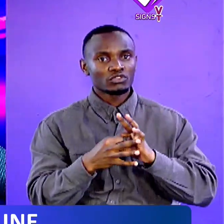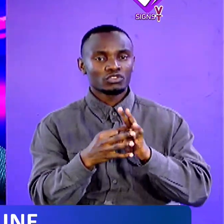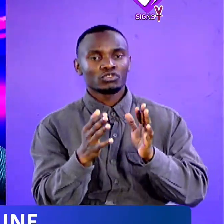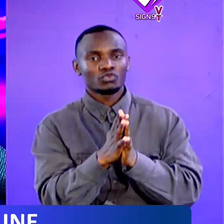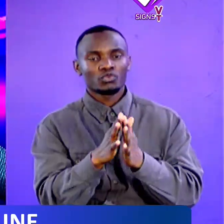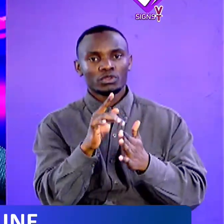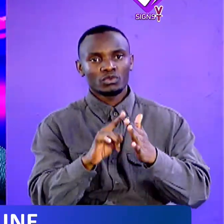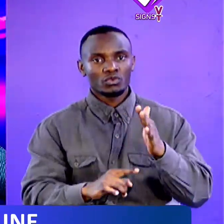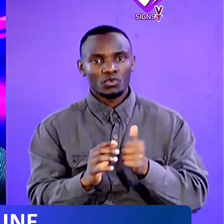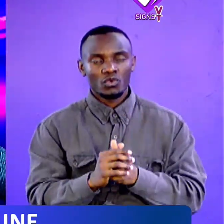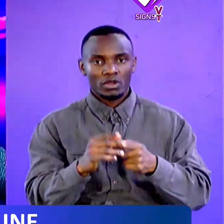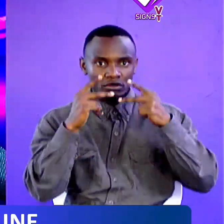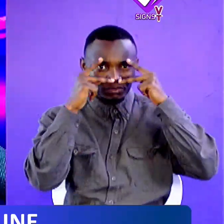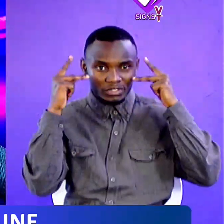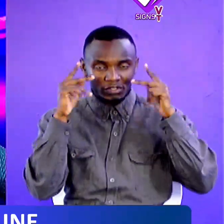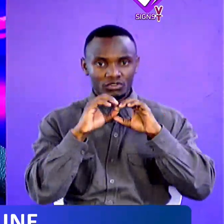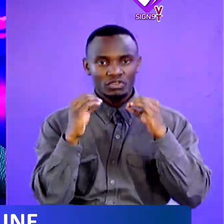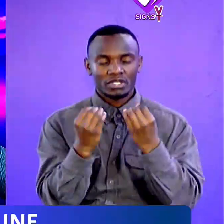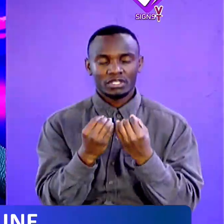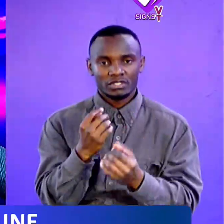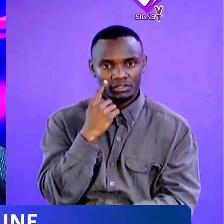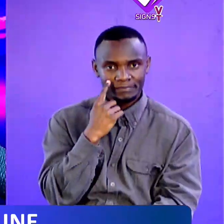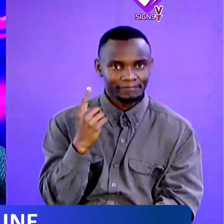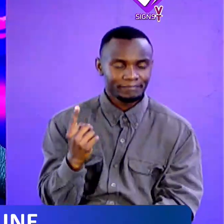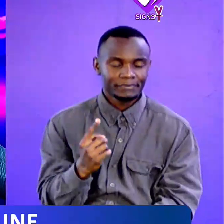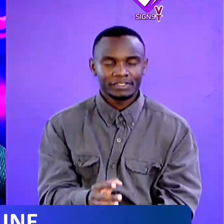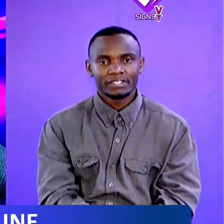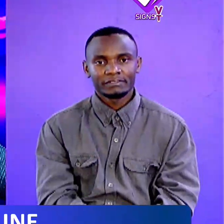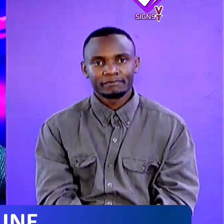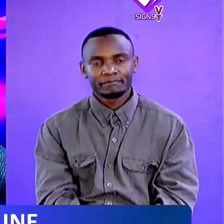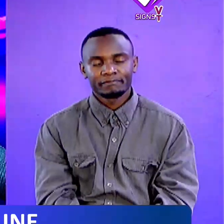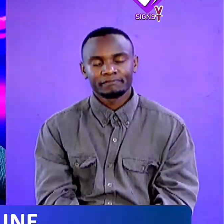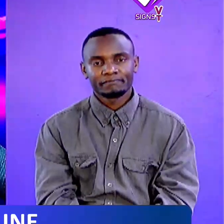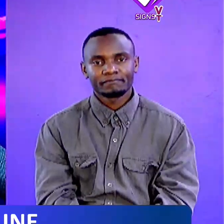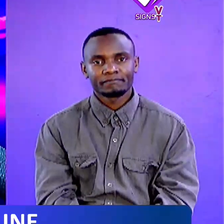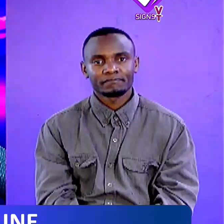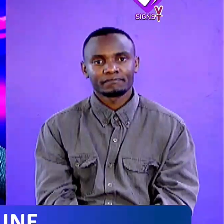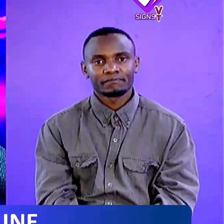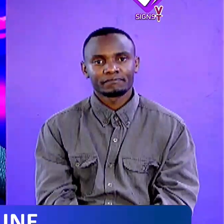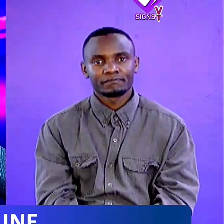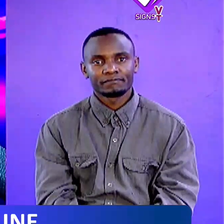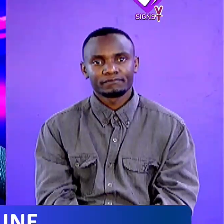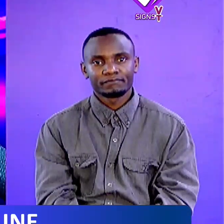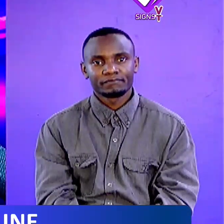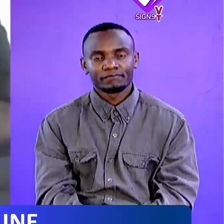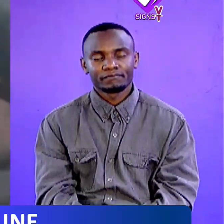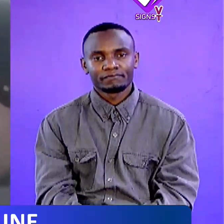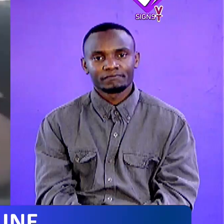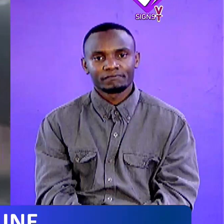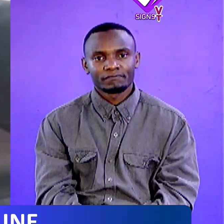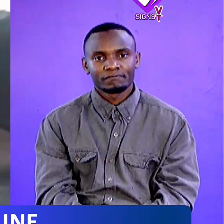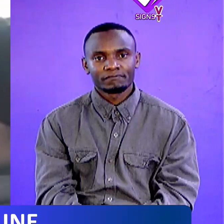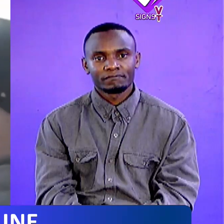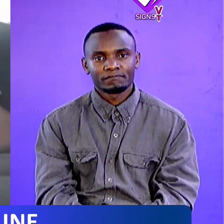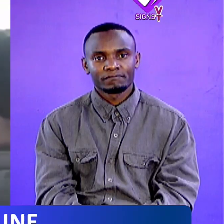organizations in the region. Here is Mr. Gachagua speaking in Kansas City. And